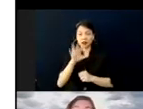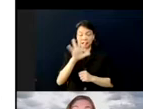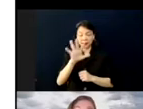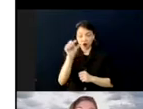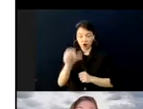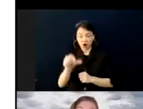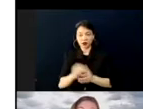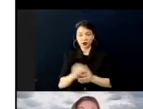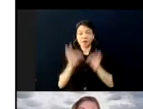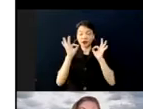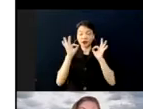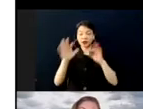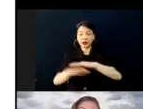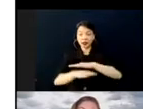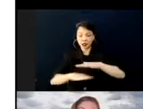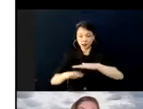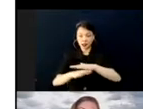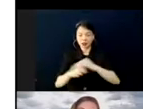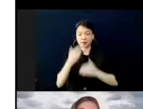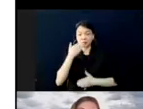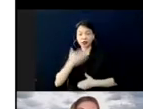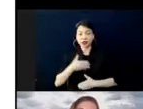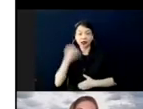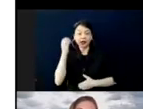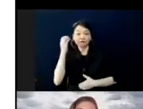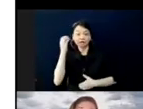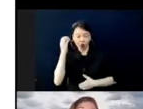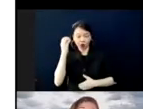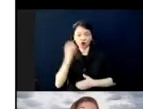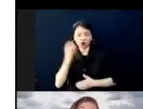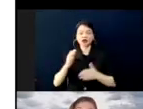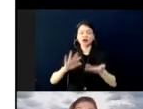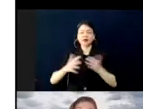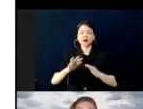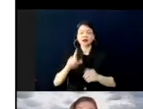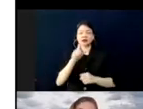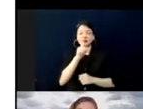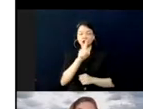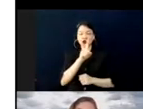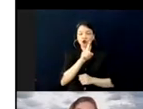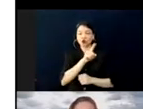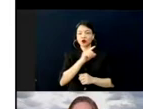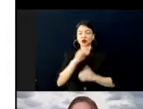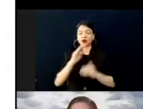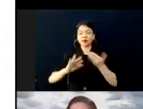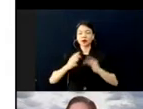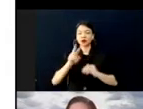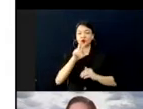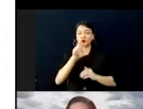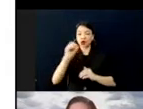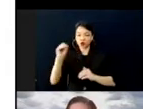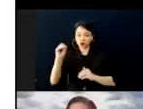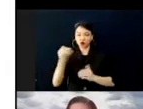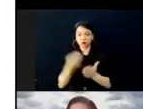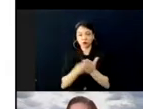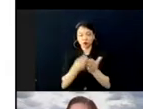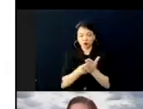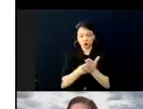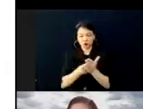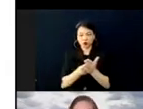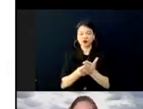only 1 in 200 of them use e-money. And about a third of rural dwellers have a smartphone, and only